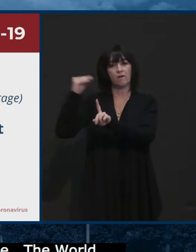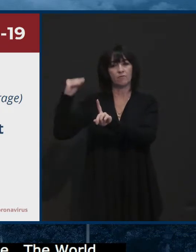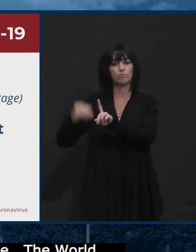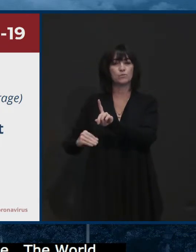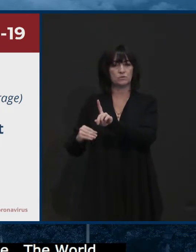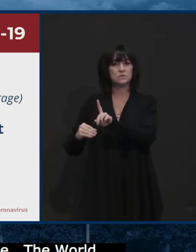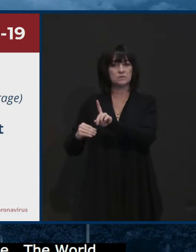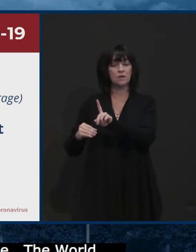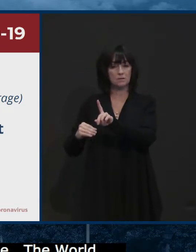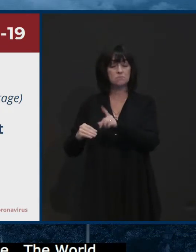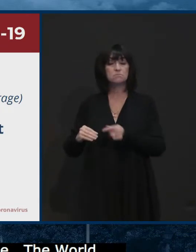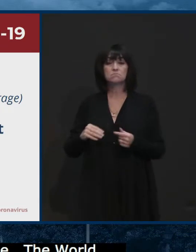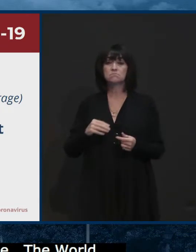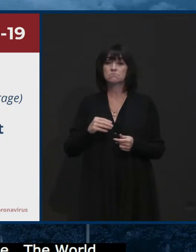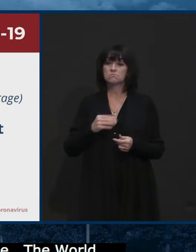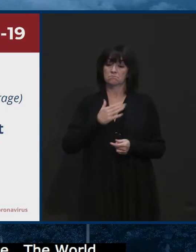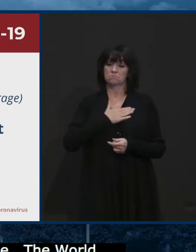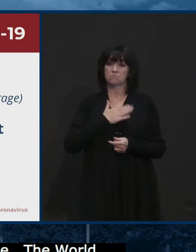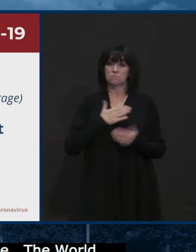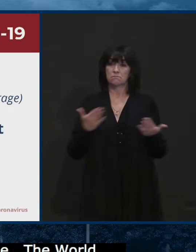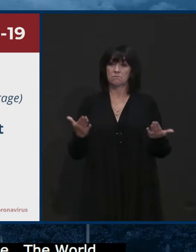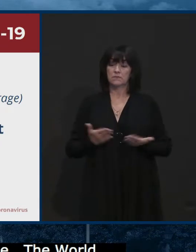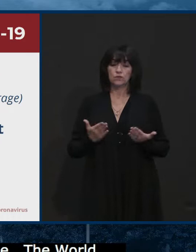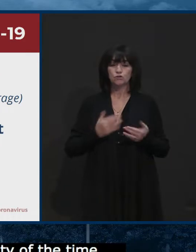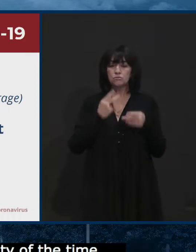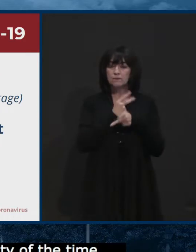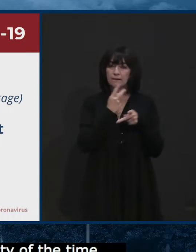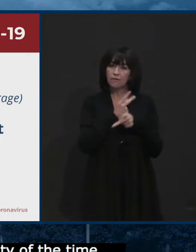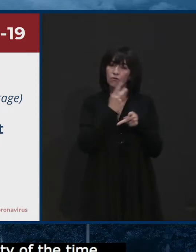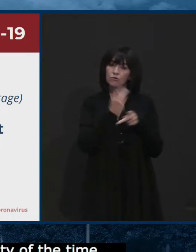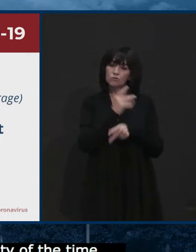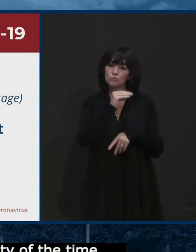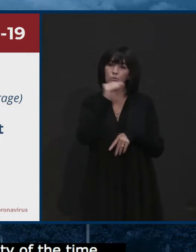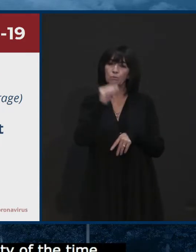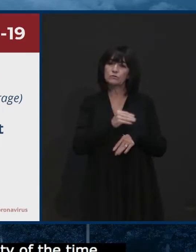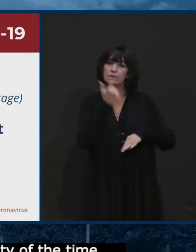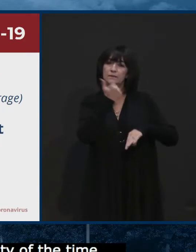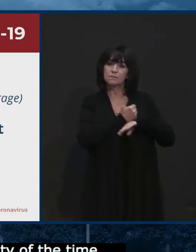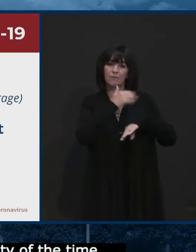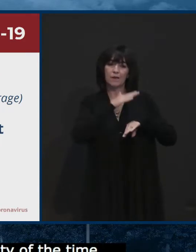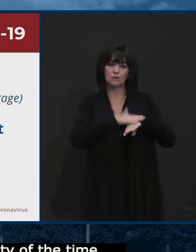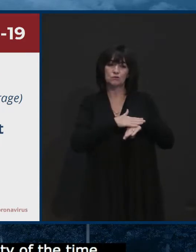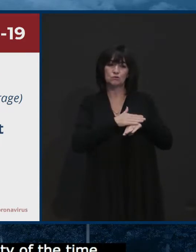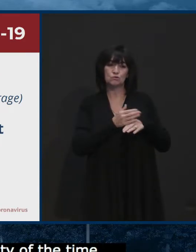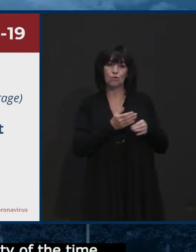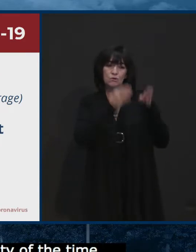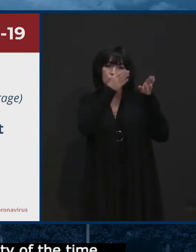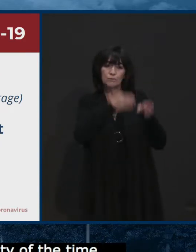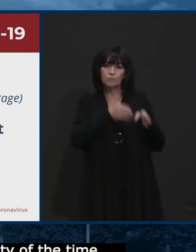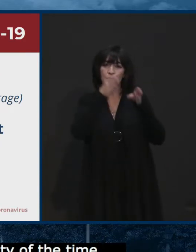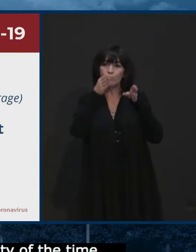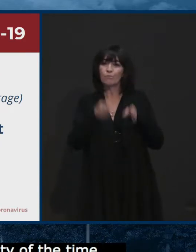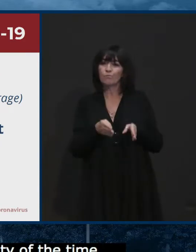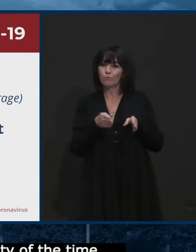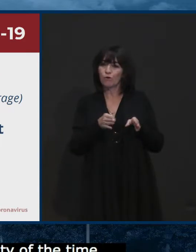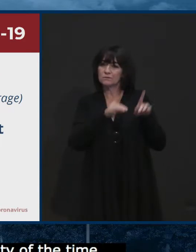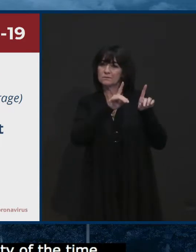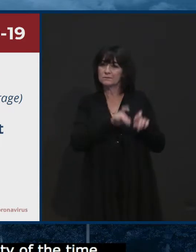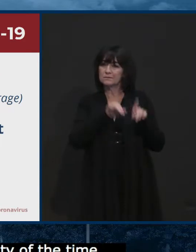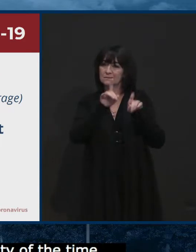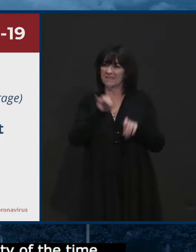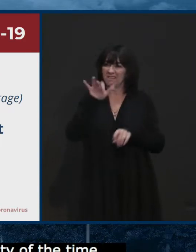that we were doing this, we were just calculating the percentage based on the persons who were testing positive, which is the top line